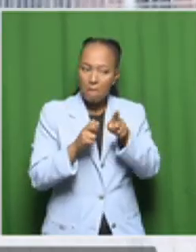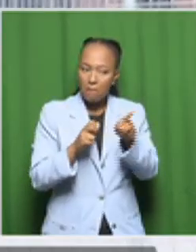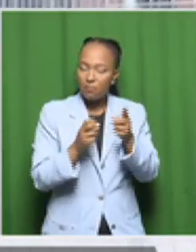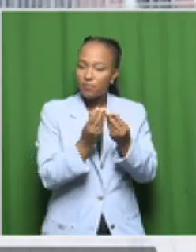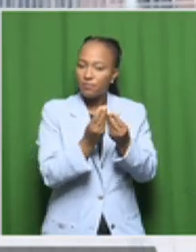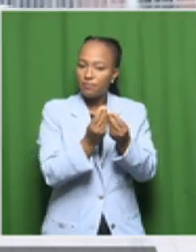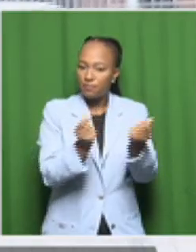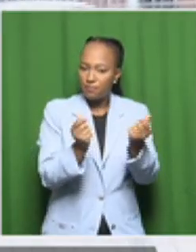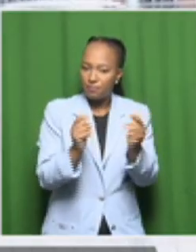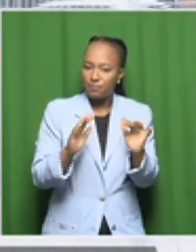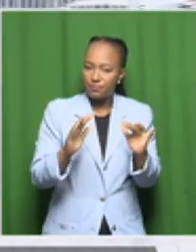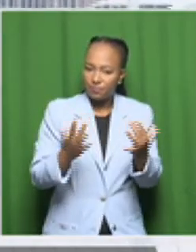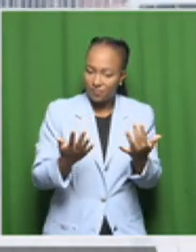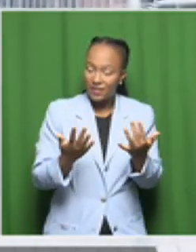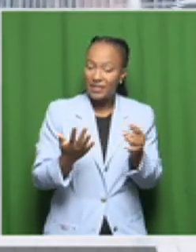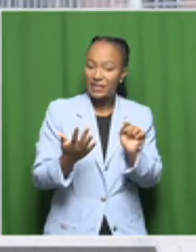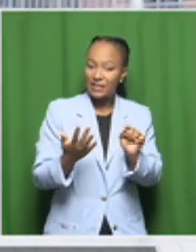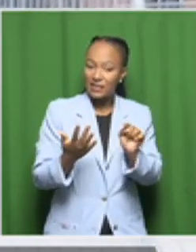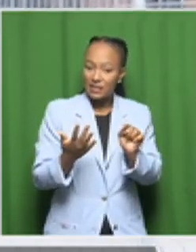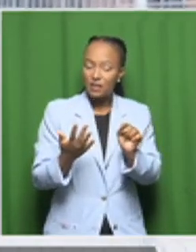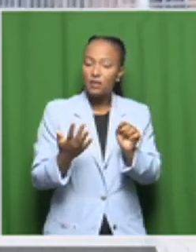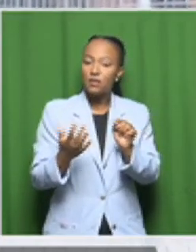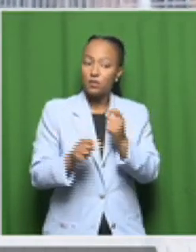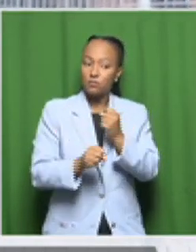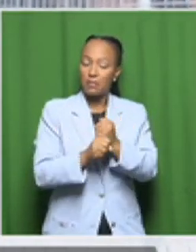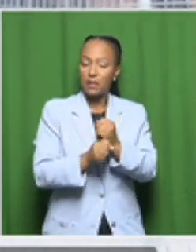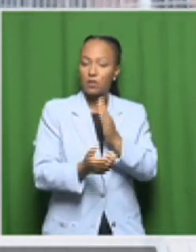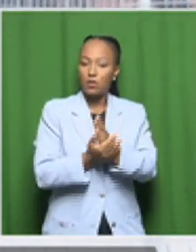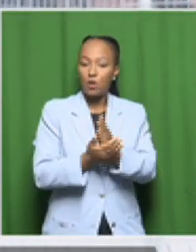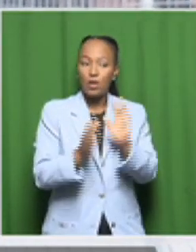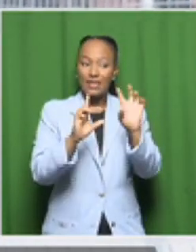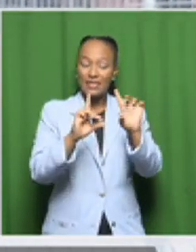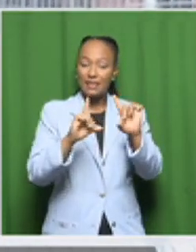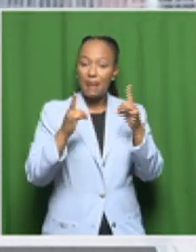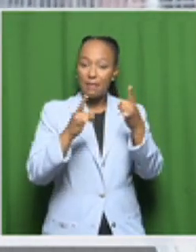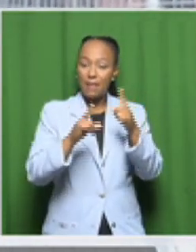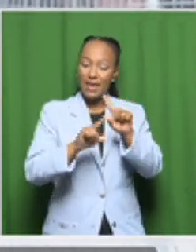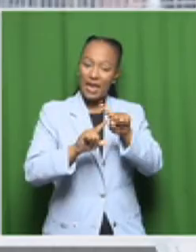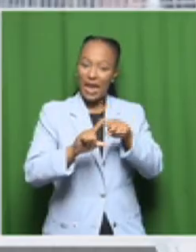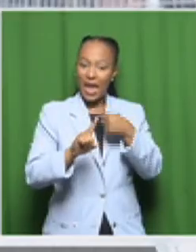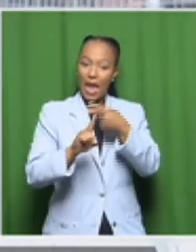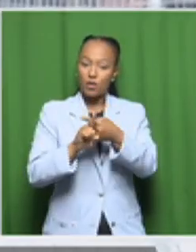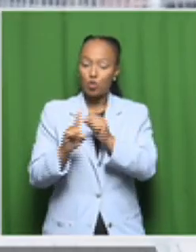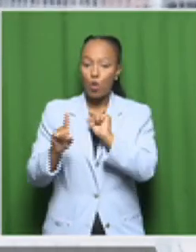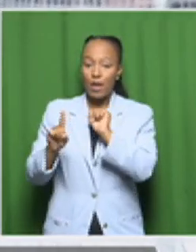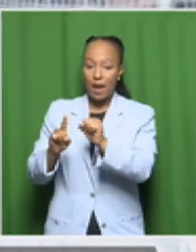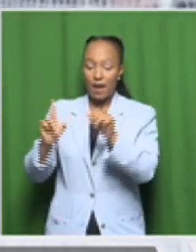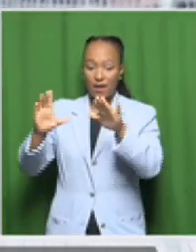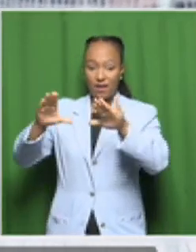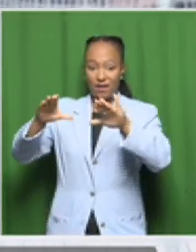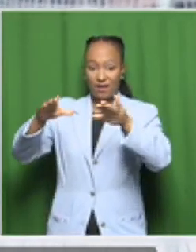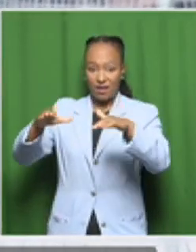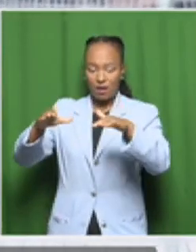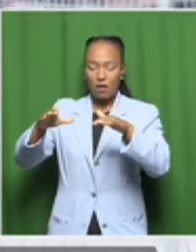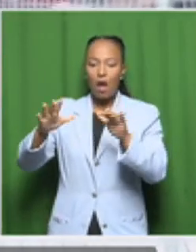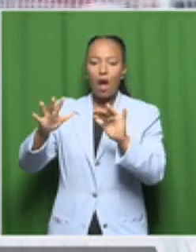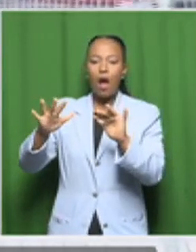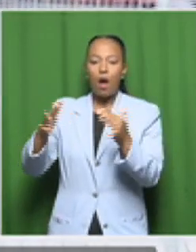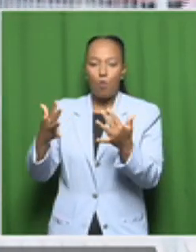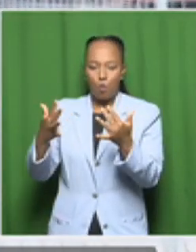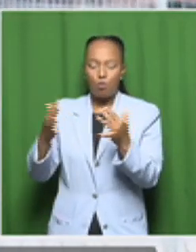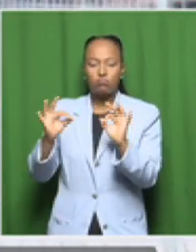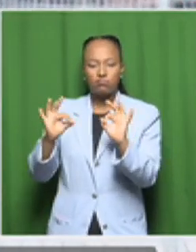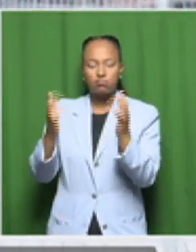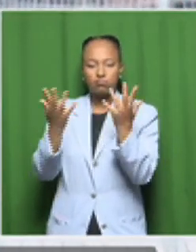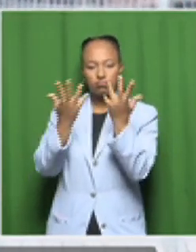he's going to ensure that all the departments within his ESCO are going to ensure that there is sort of like an integration or an intertwining